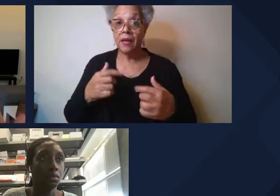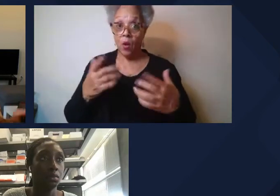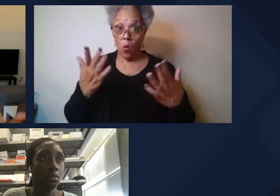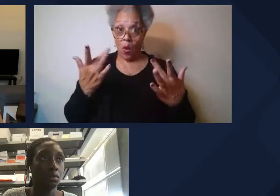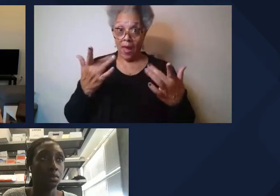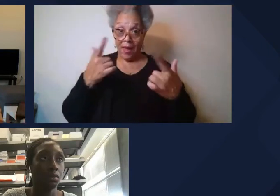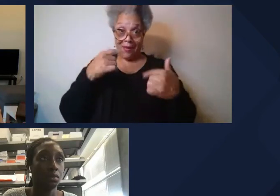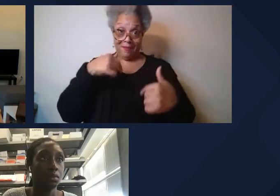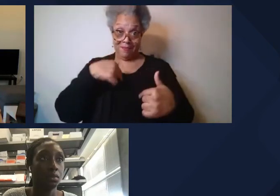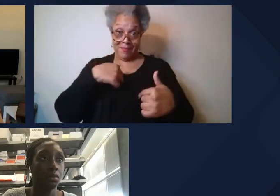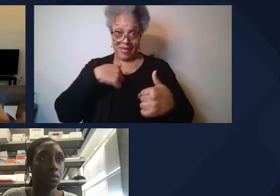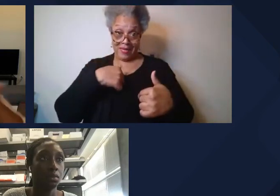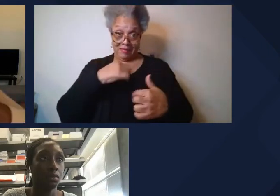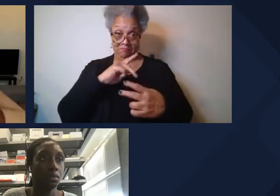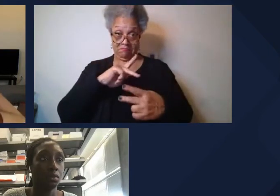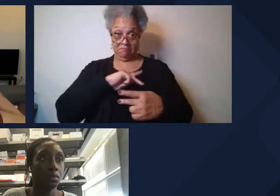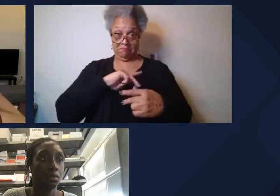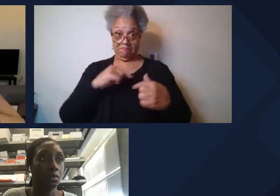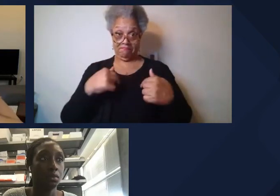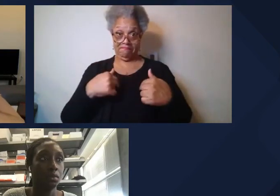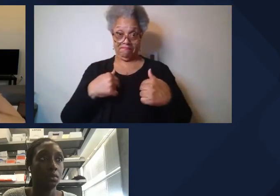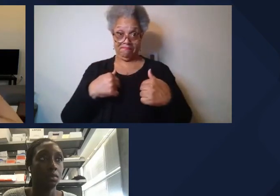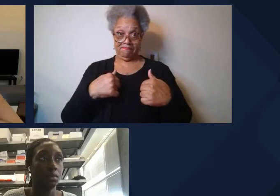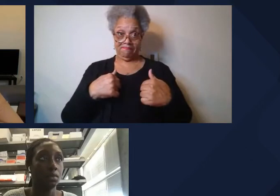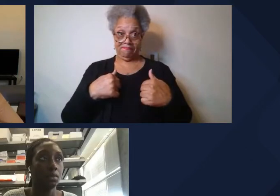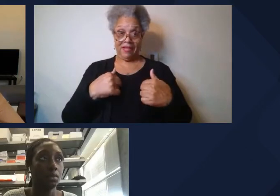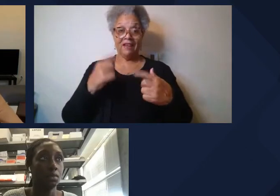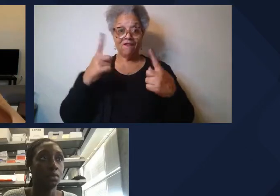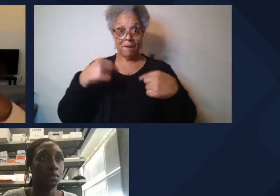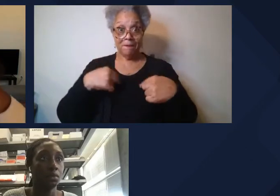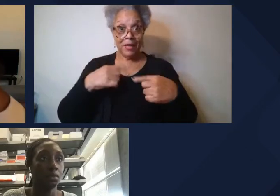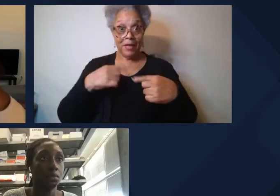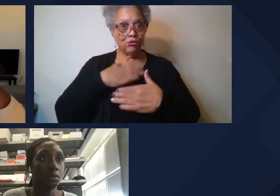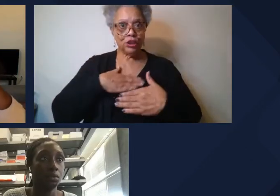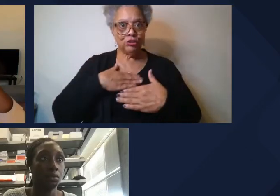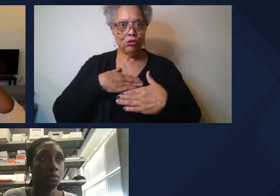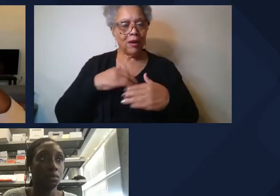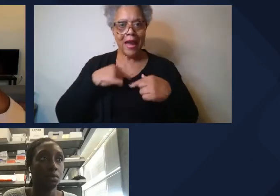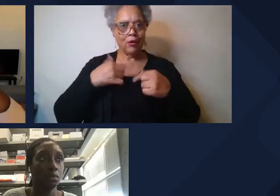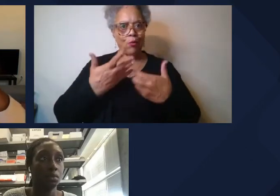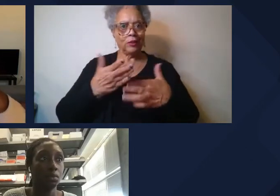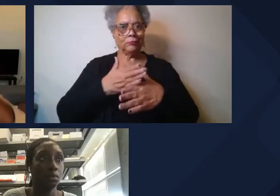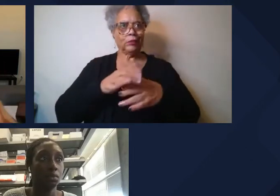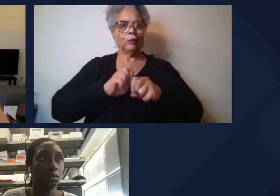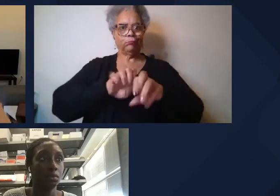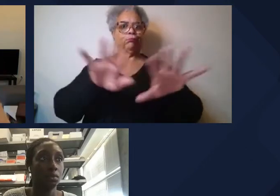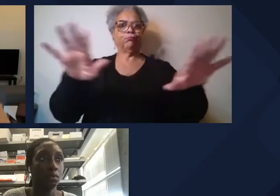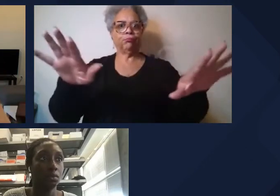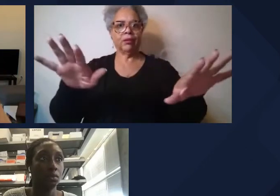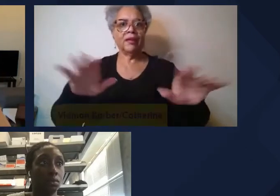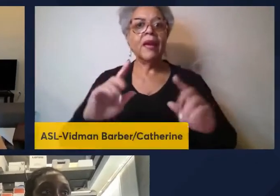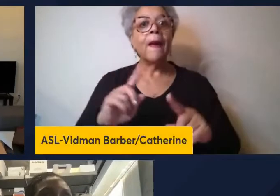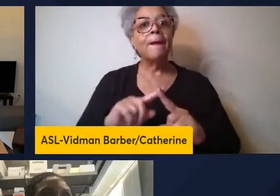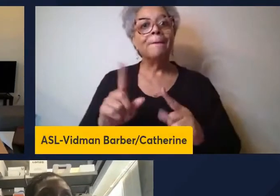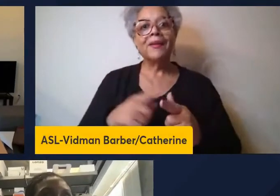me personally, I think that that's for me to enjoy. It's not everything I want to put out there. So, but